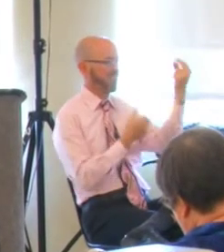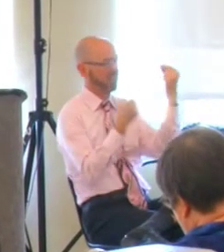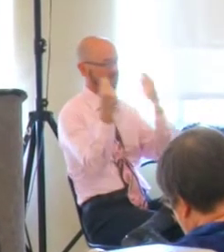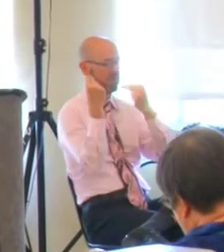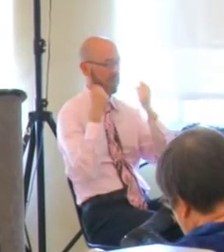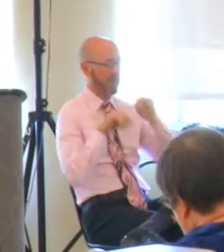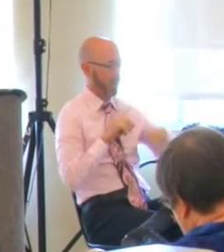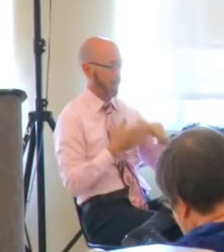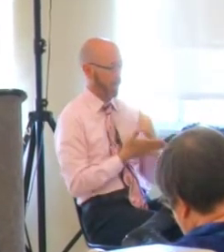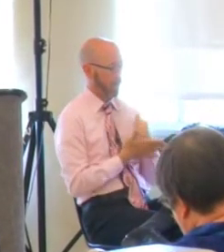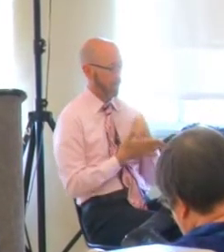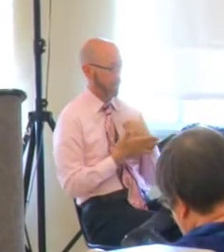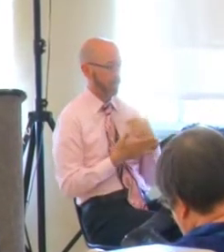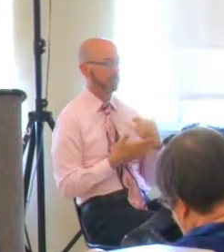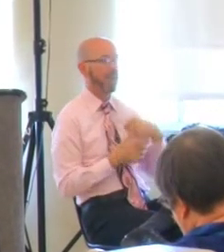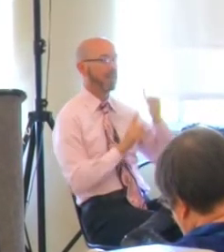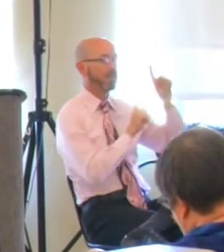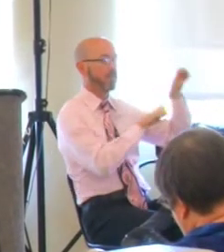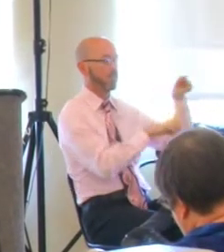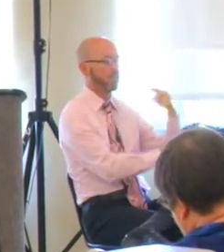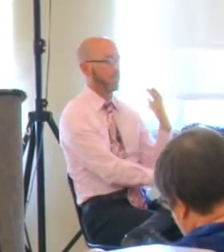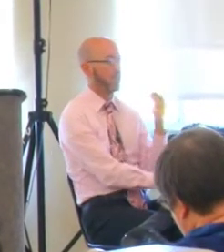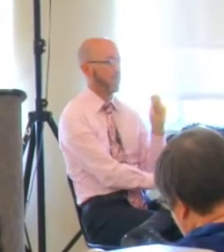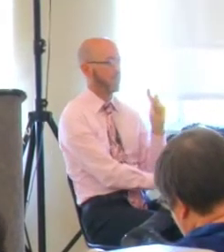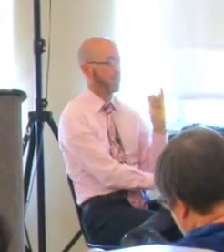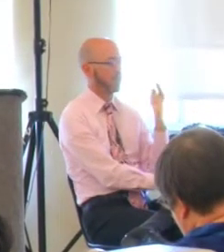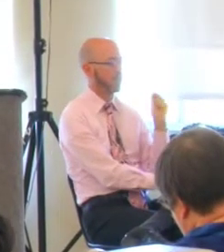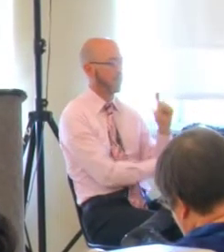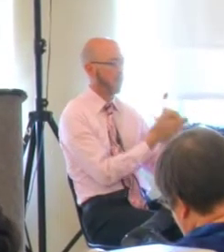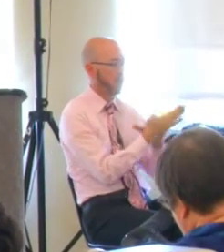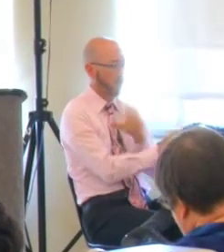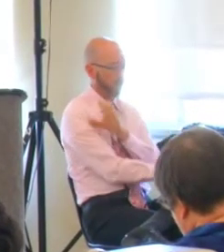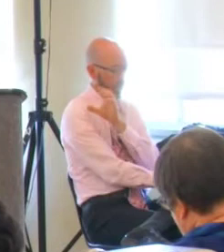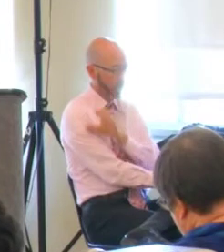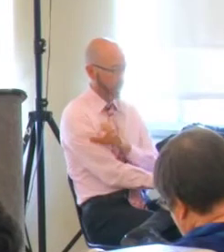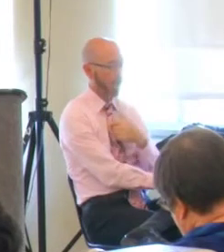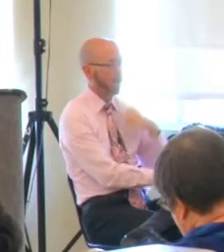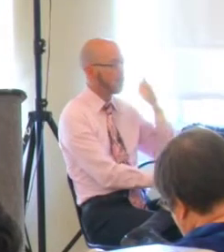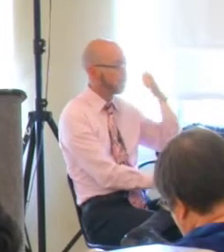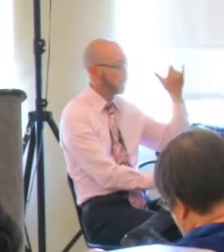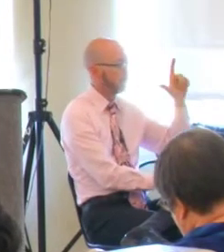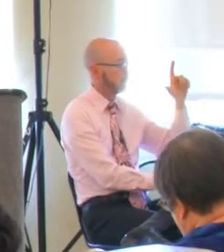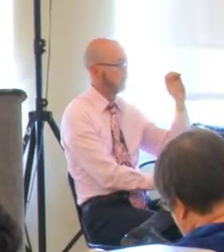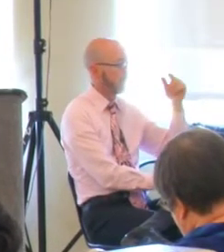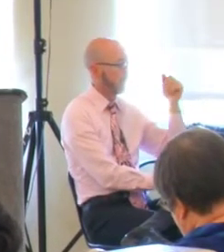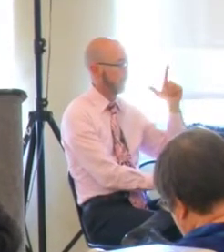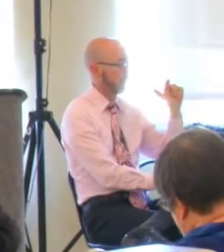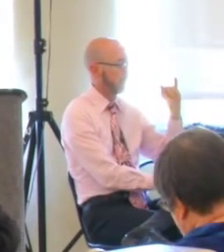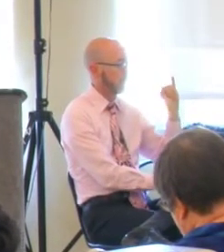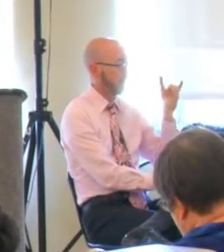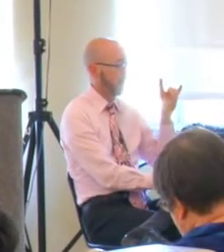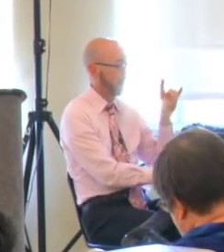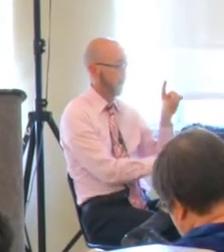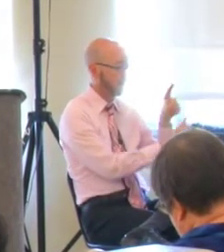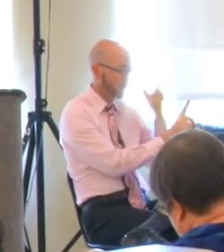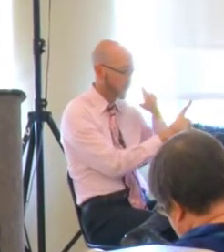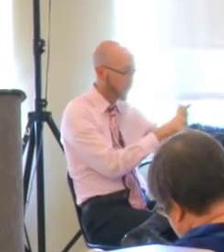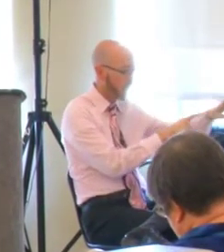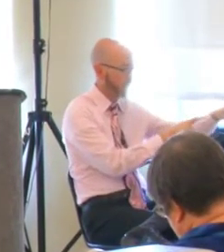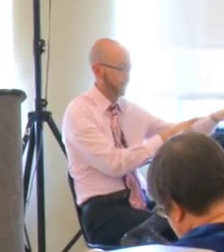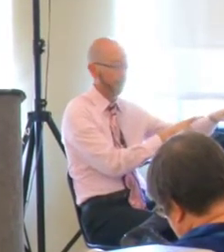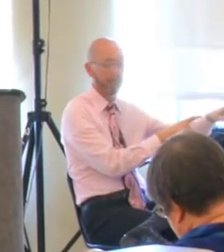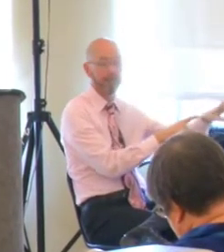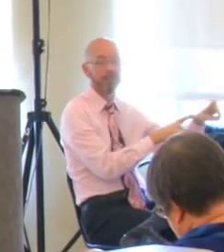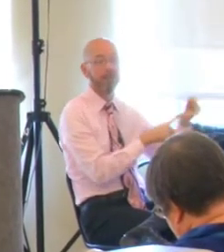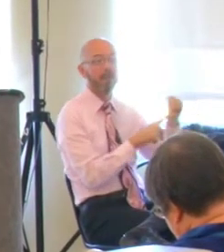totally ineffective. I go to the Hastings Law Clinic. I call legal aid for help whenever I can. Now, if you can give